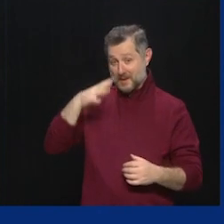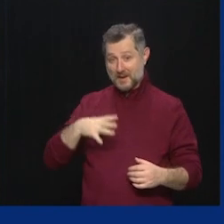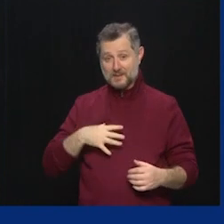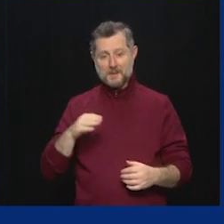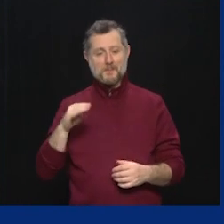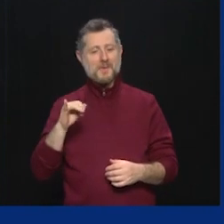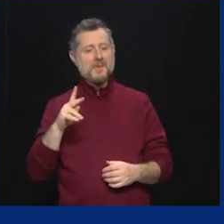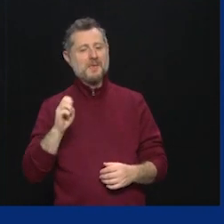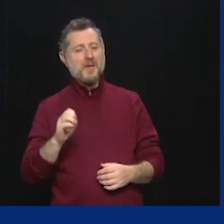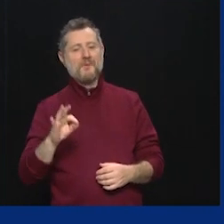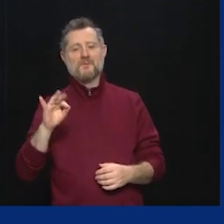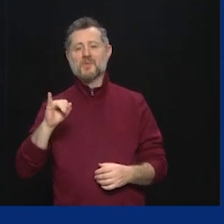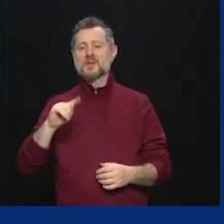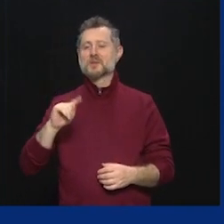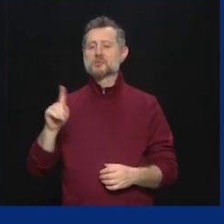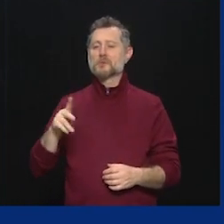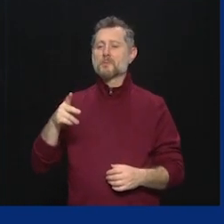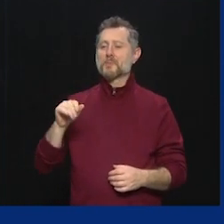Judy Griffin,